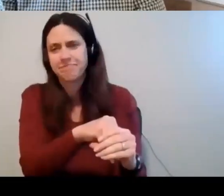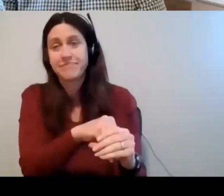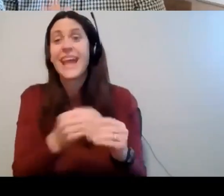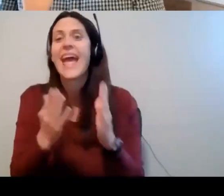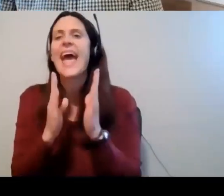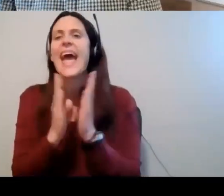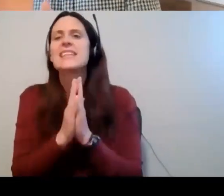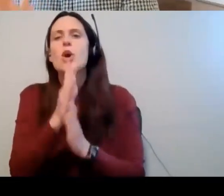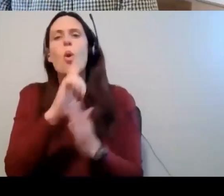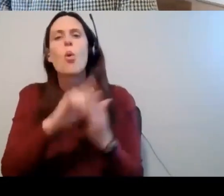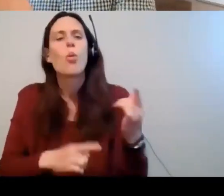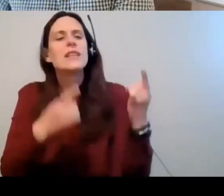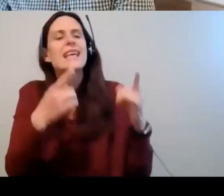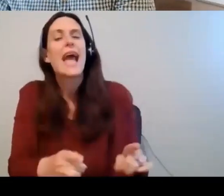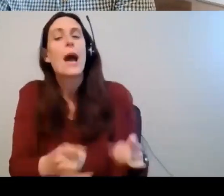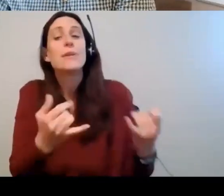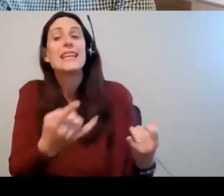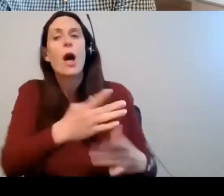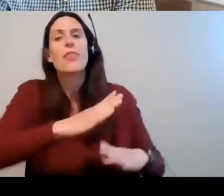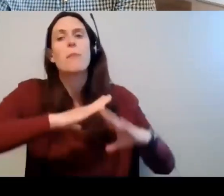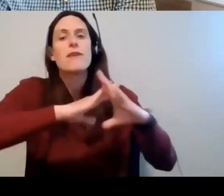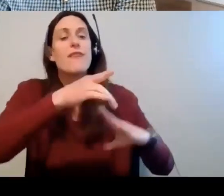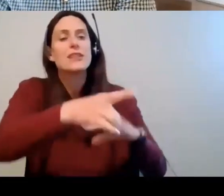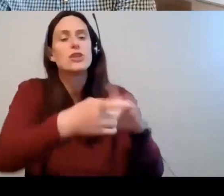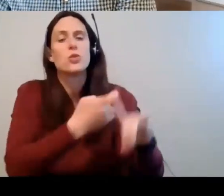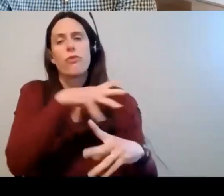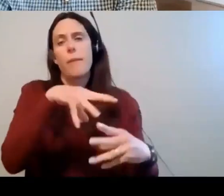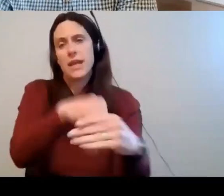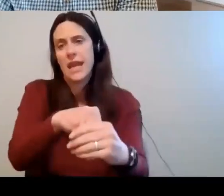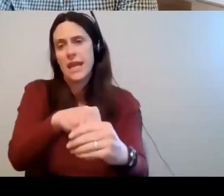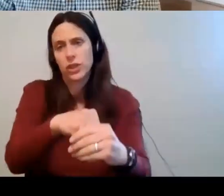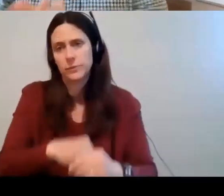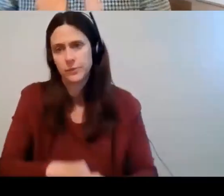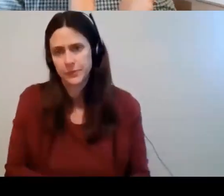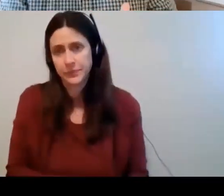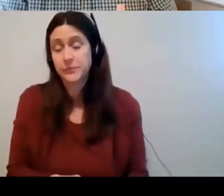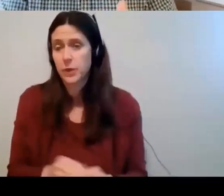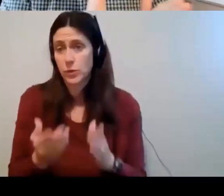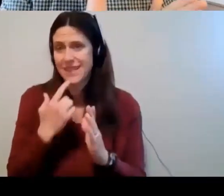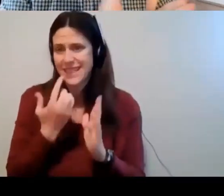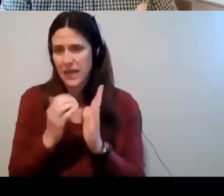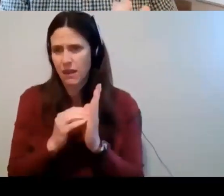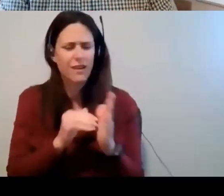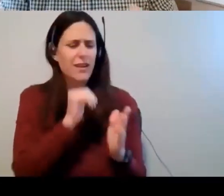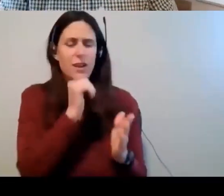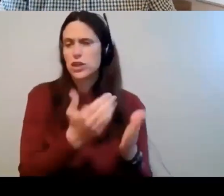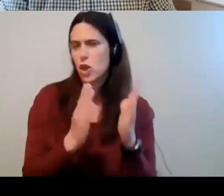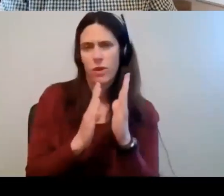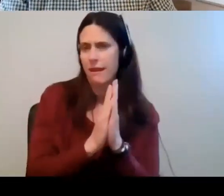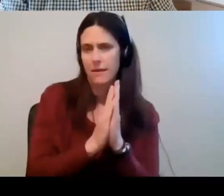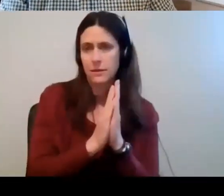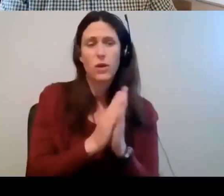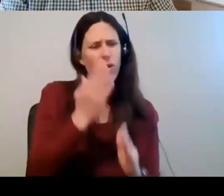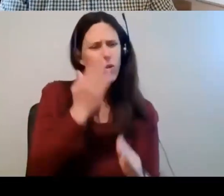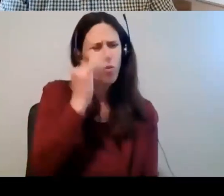what's happening right now that's keeping you from being able to engage? Okay, let's say it again. Instead of asking, why aren't you